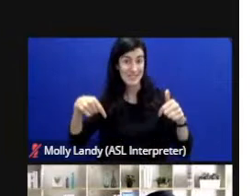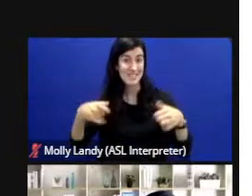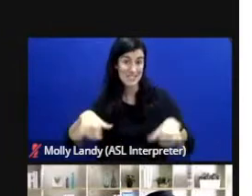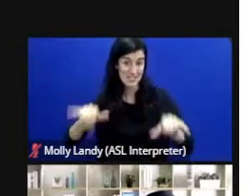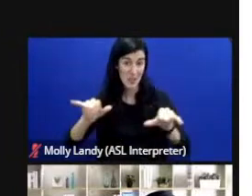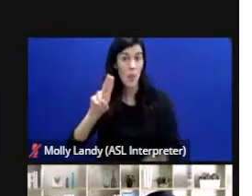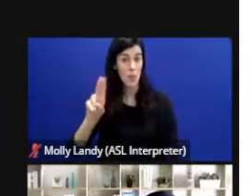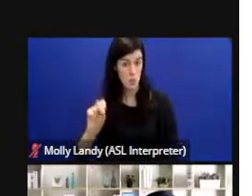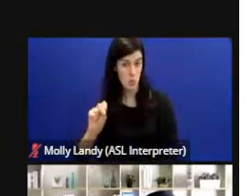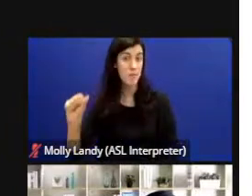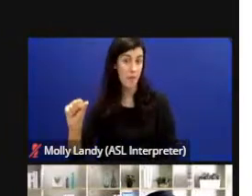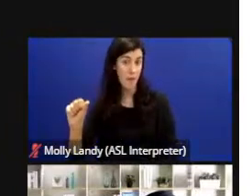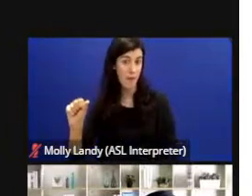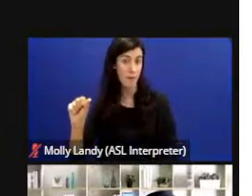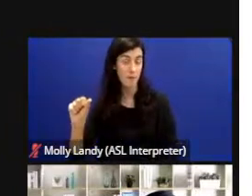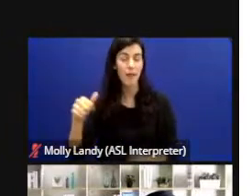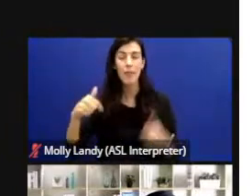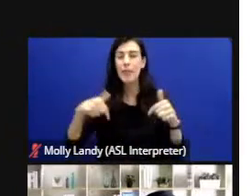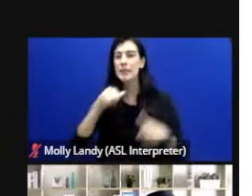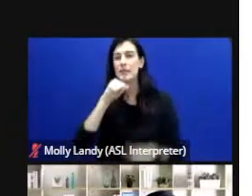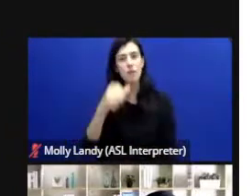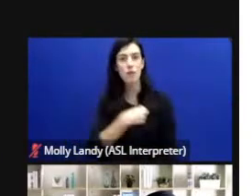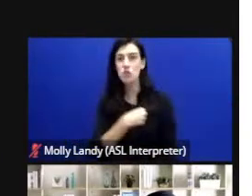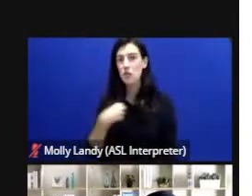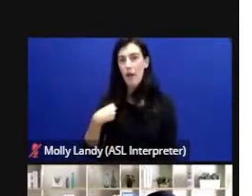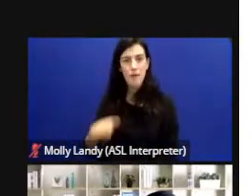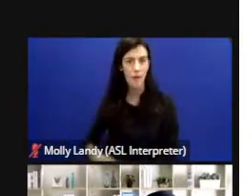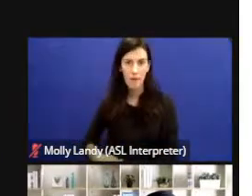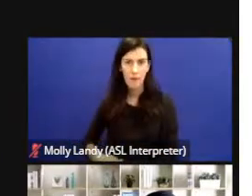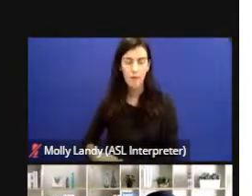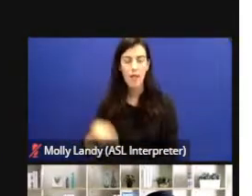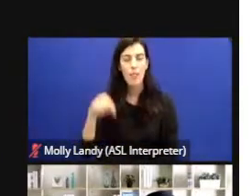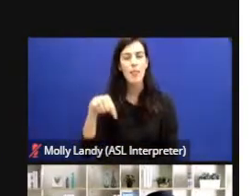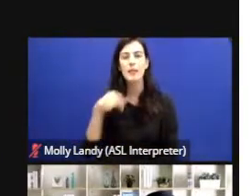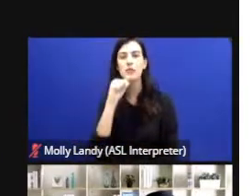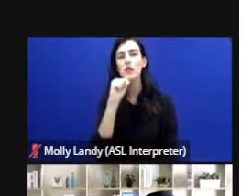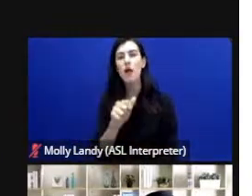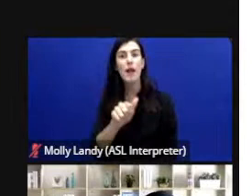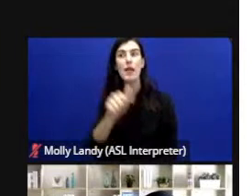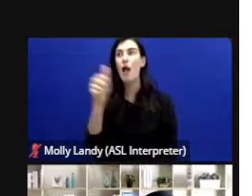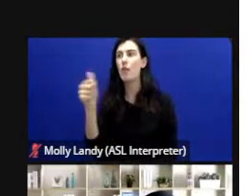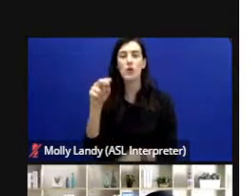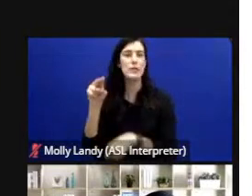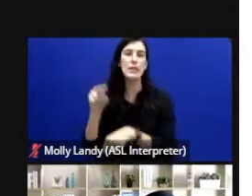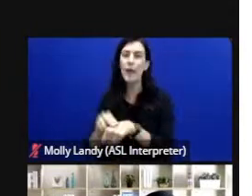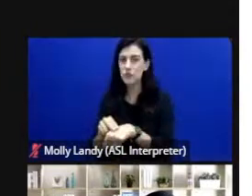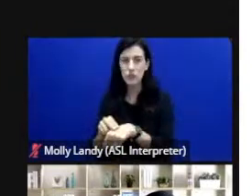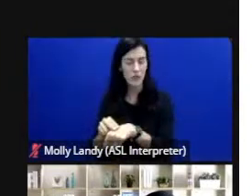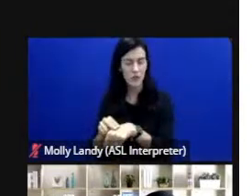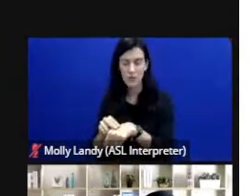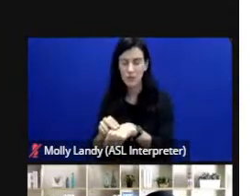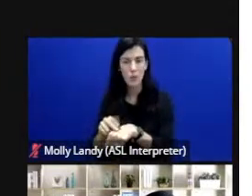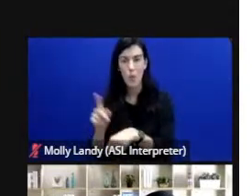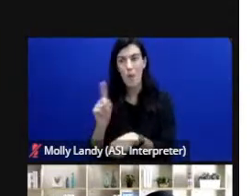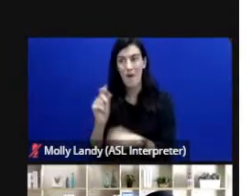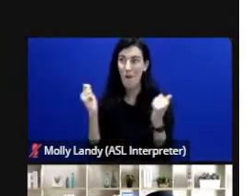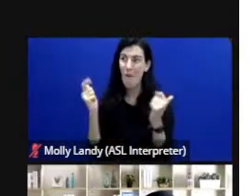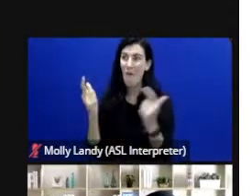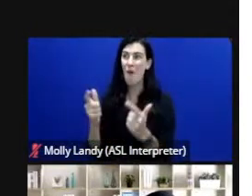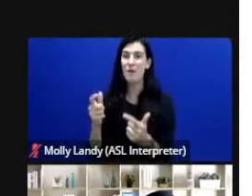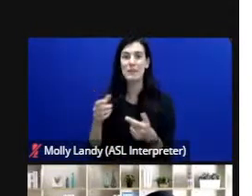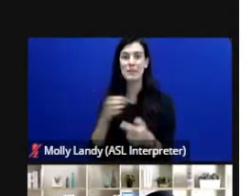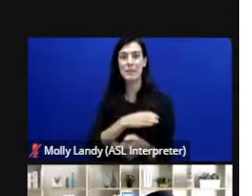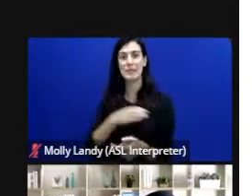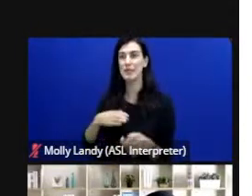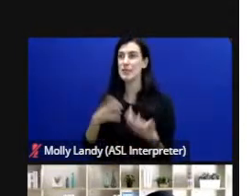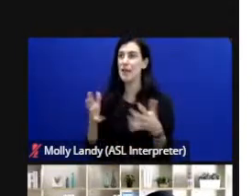America. This is not China. This is not any other nation where all their citizens have lost their